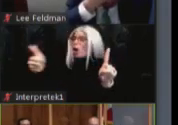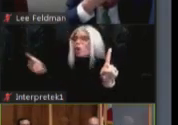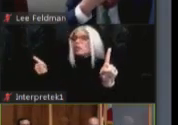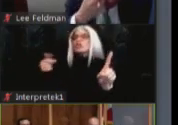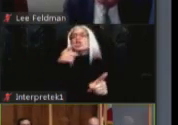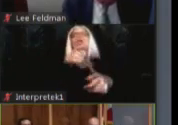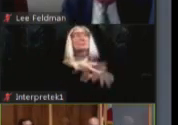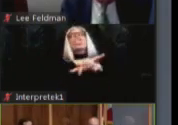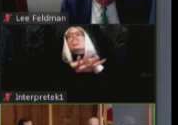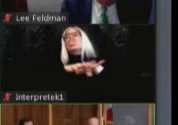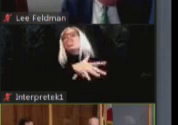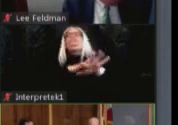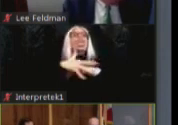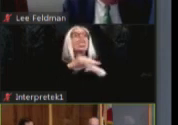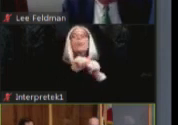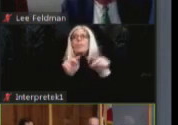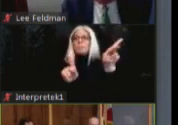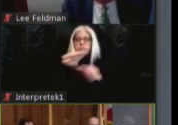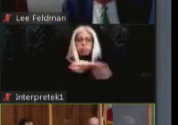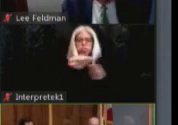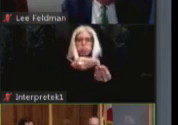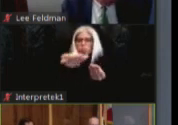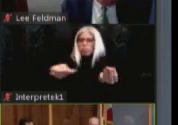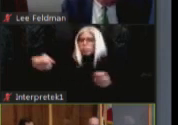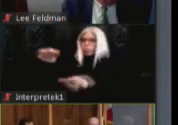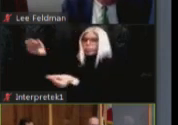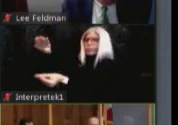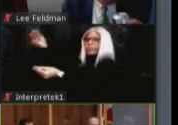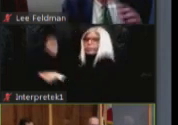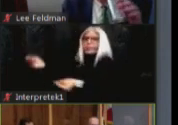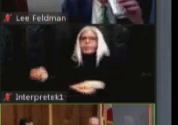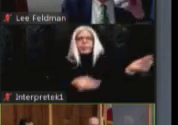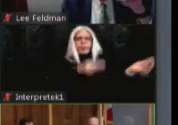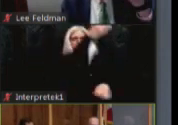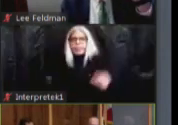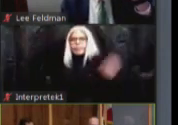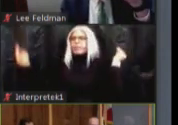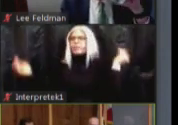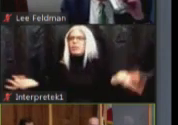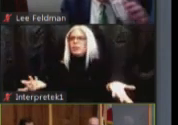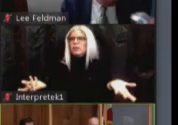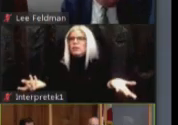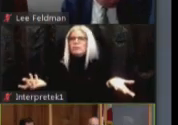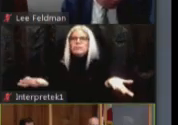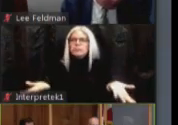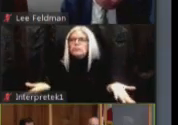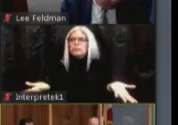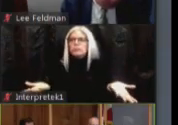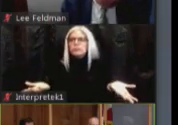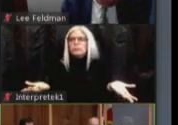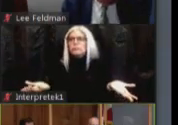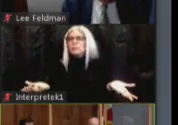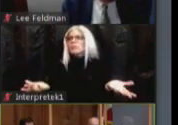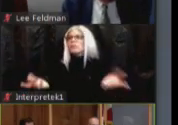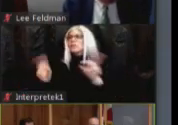that they will spread the virus to in a, you know, the cashier of the store, the apartment manager, the